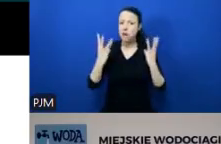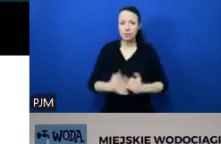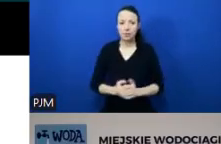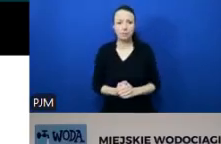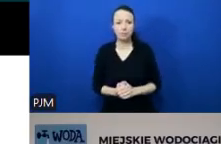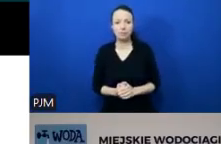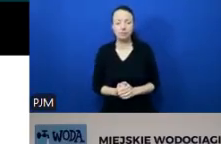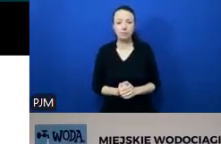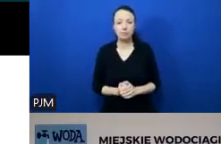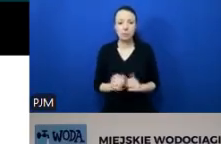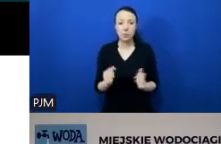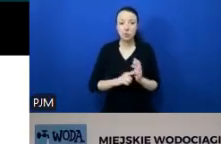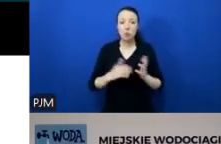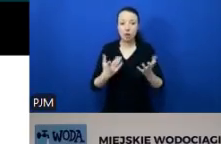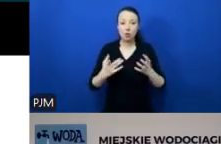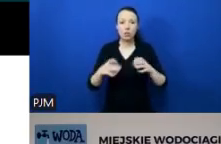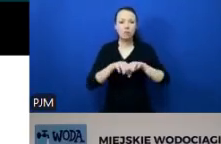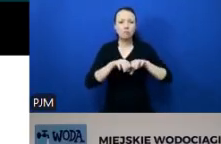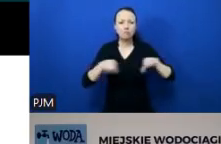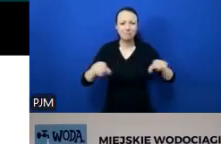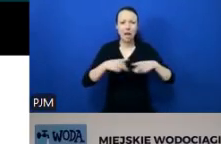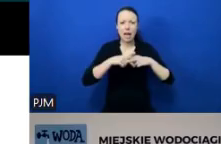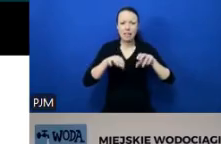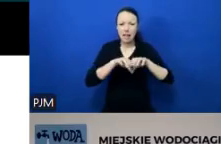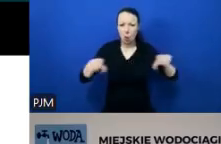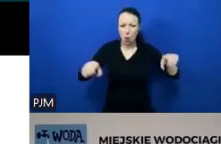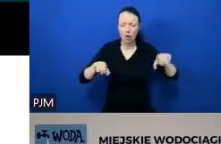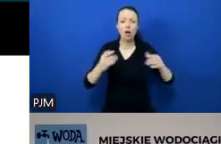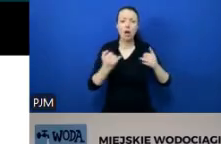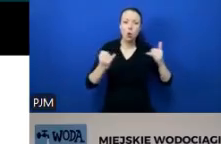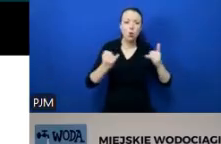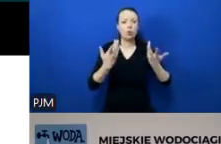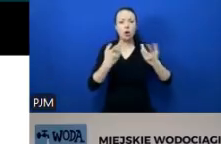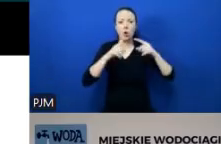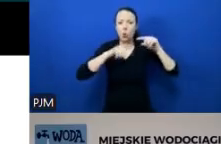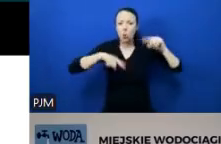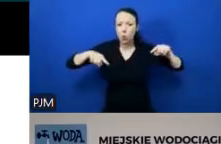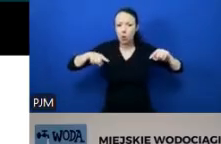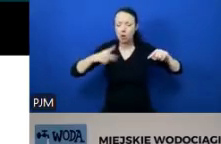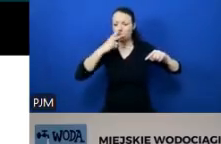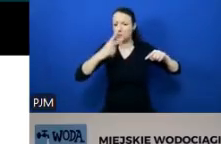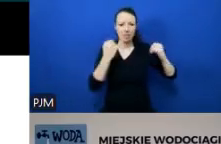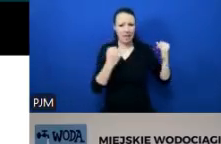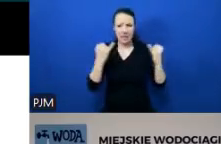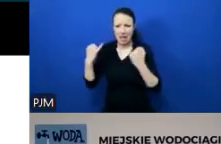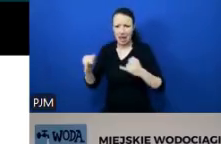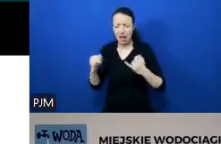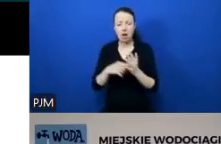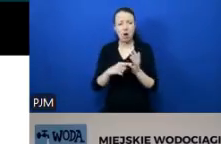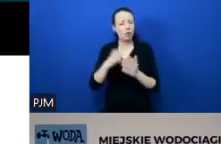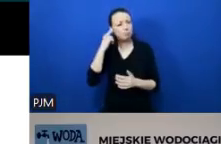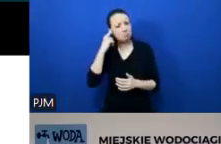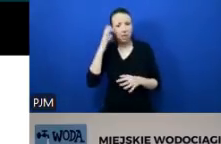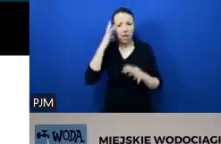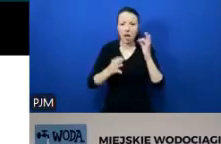Technical inventory. That is a very important first step. The first analysis and the discrepancy between them